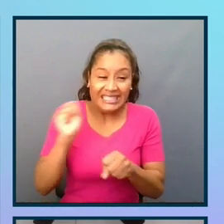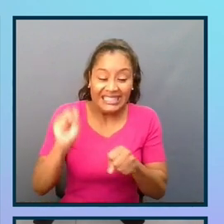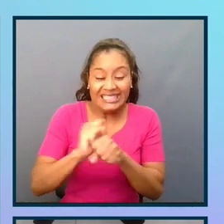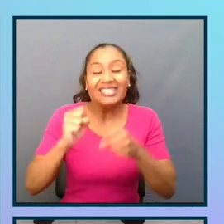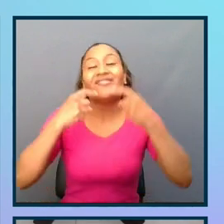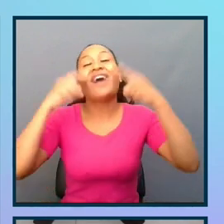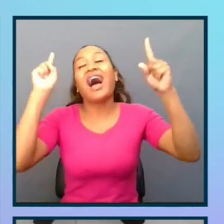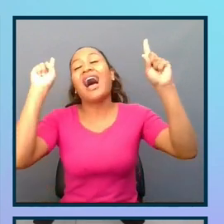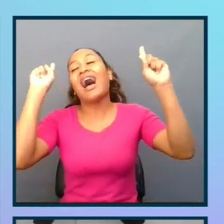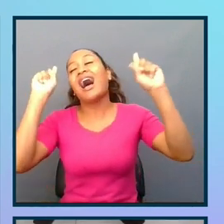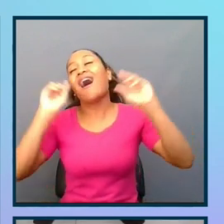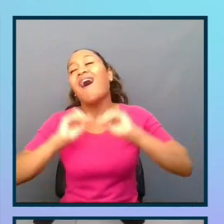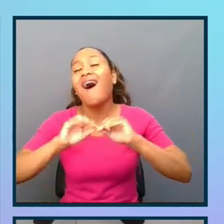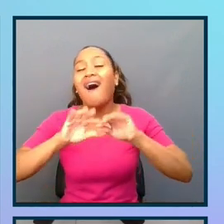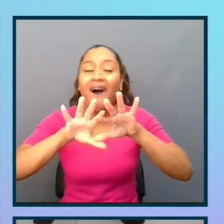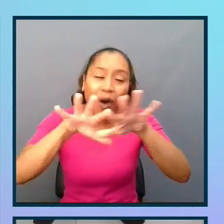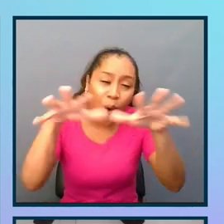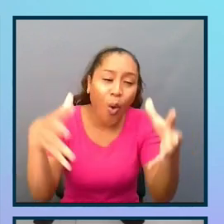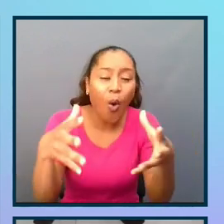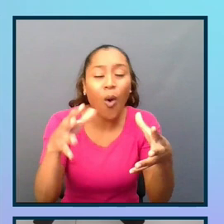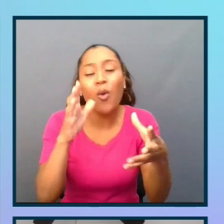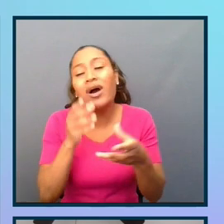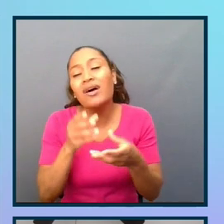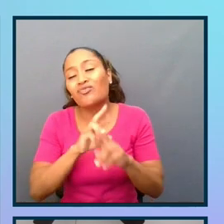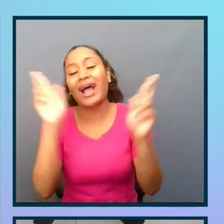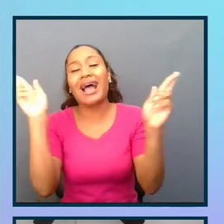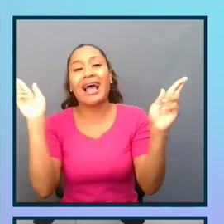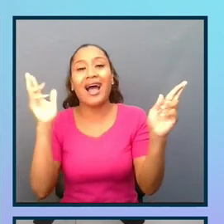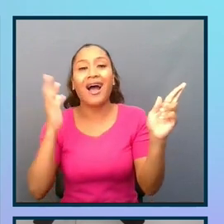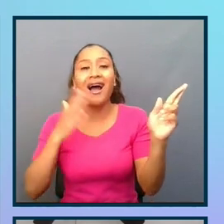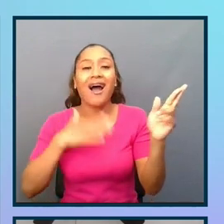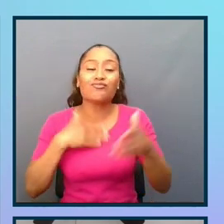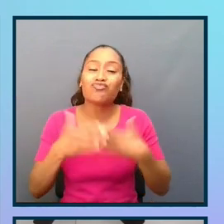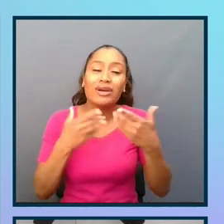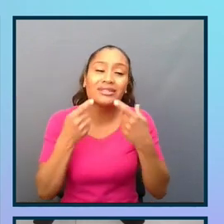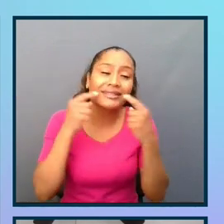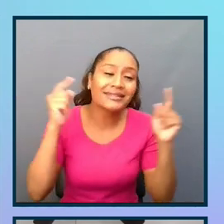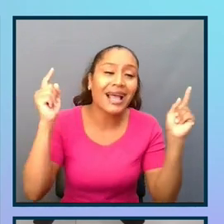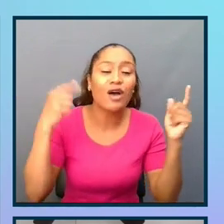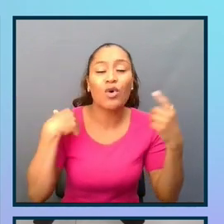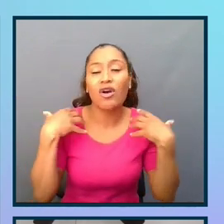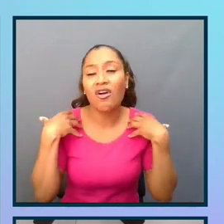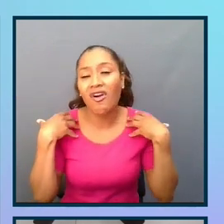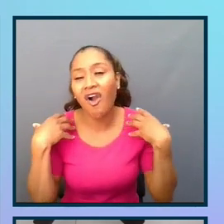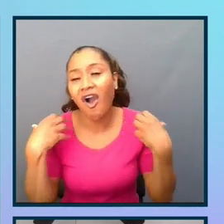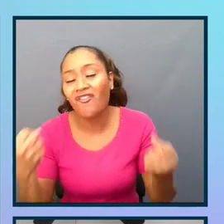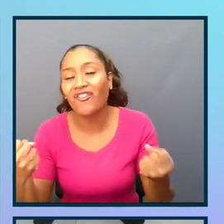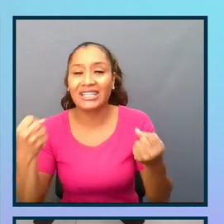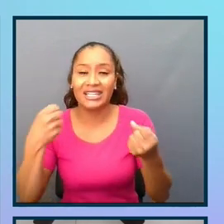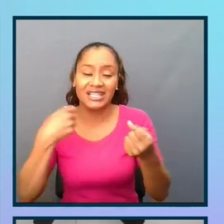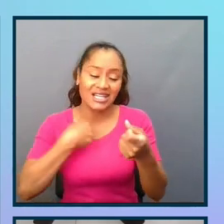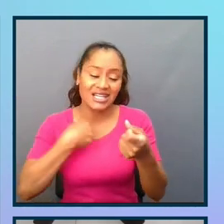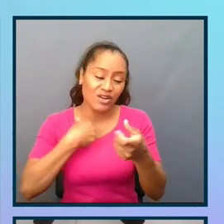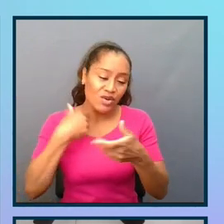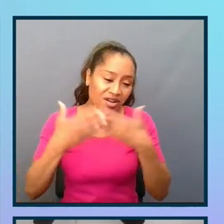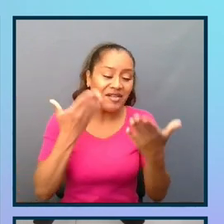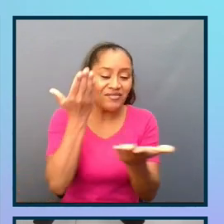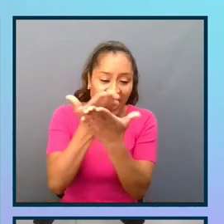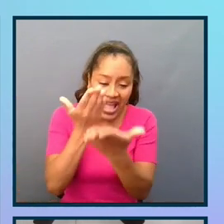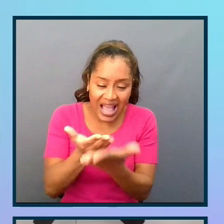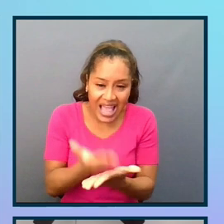the entire organization. Our processes had been a success. We were confident and had validated the accessibility of our